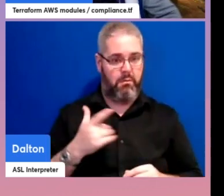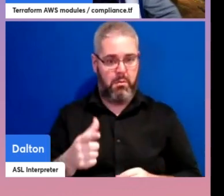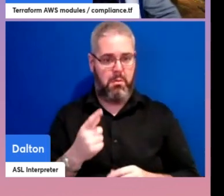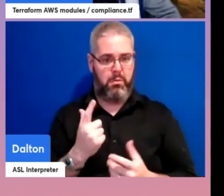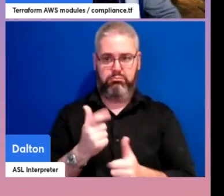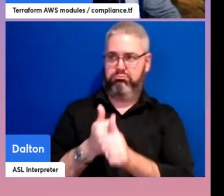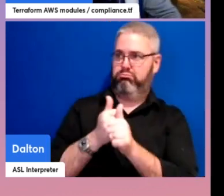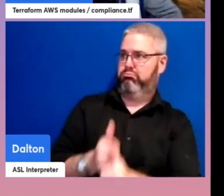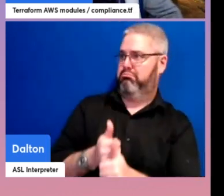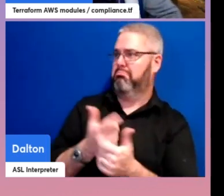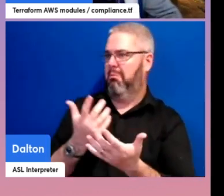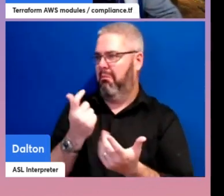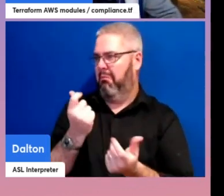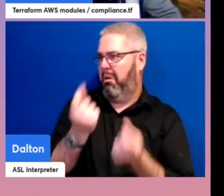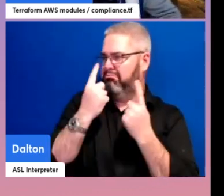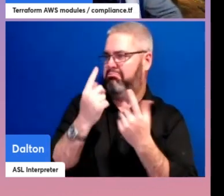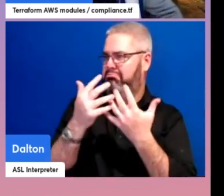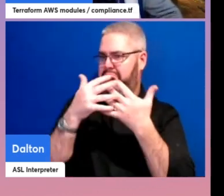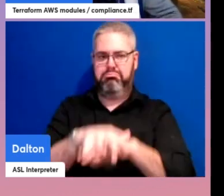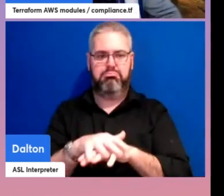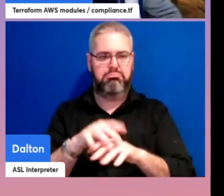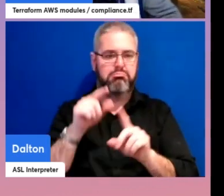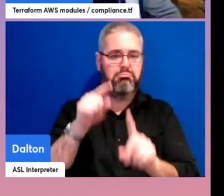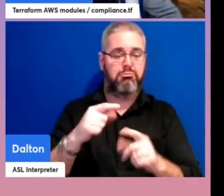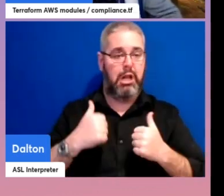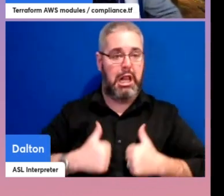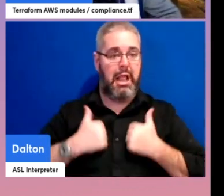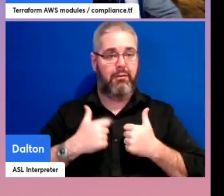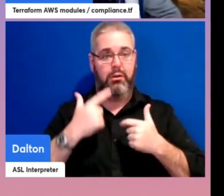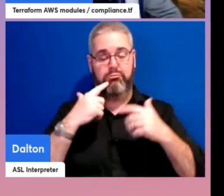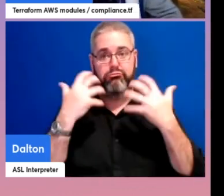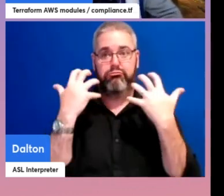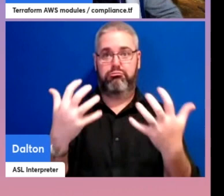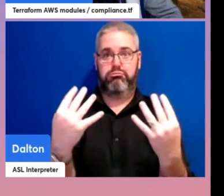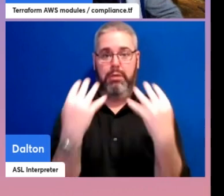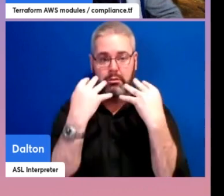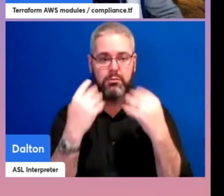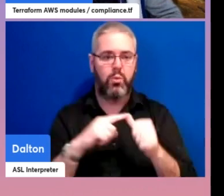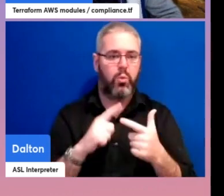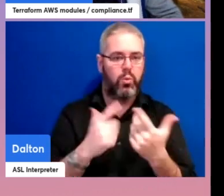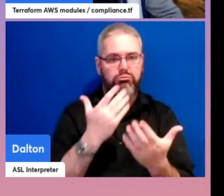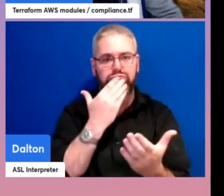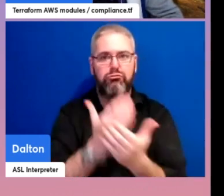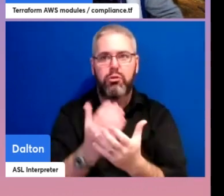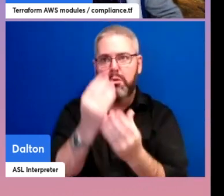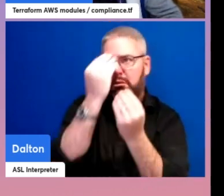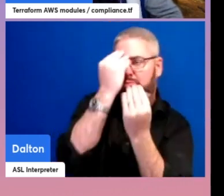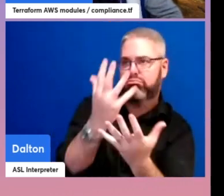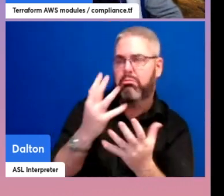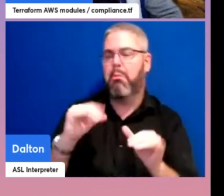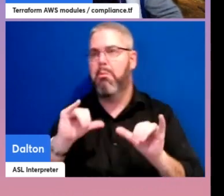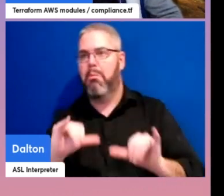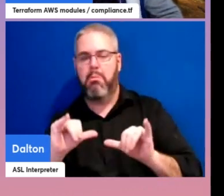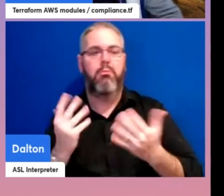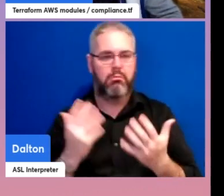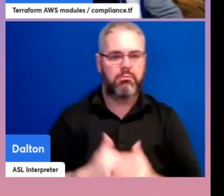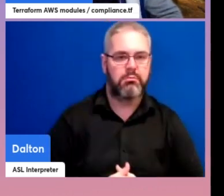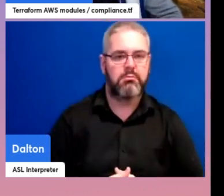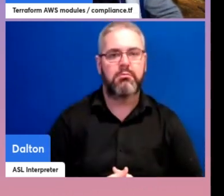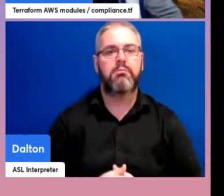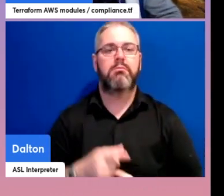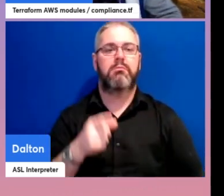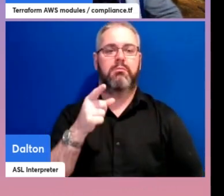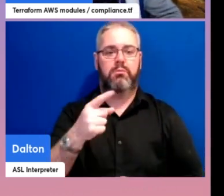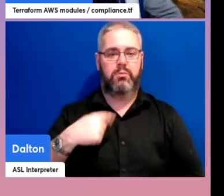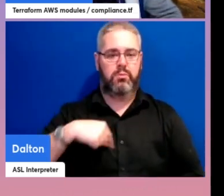for a wide audience, or I think it's pretty cool content. Also, serverless TF and Terraform